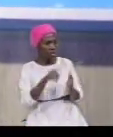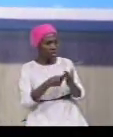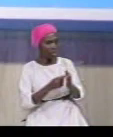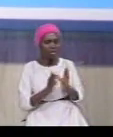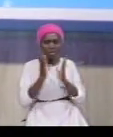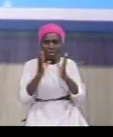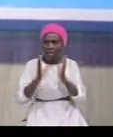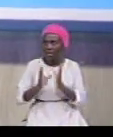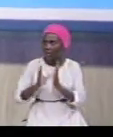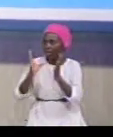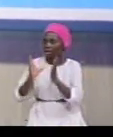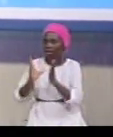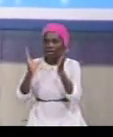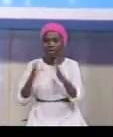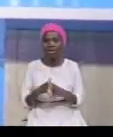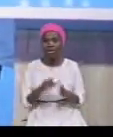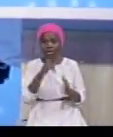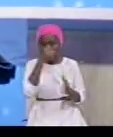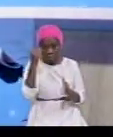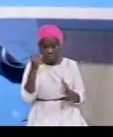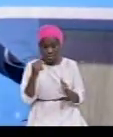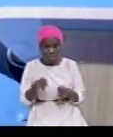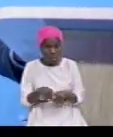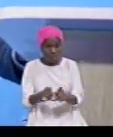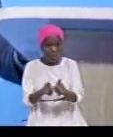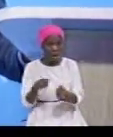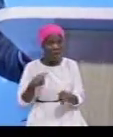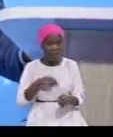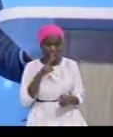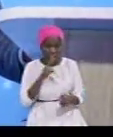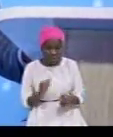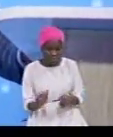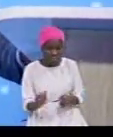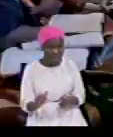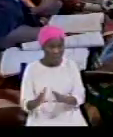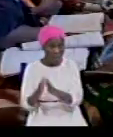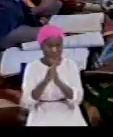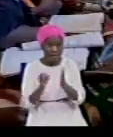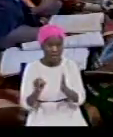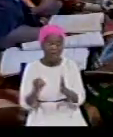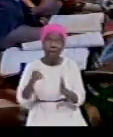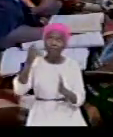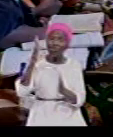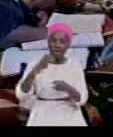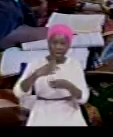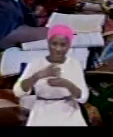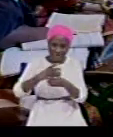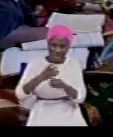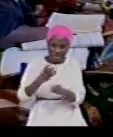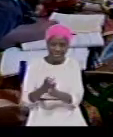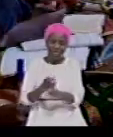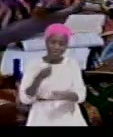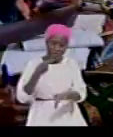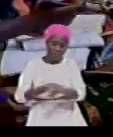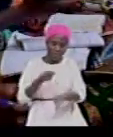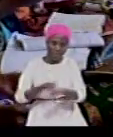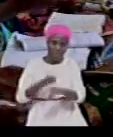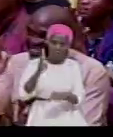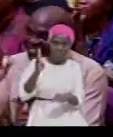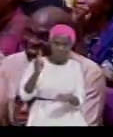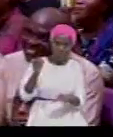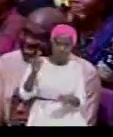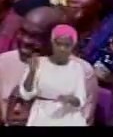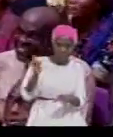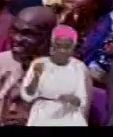shouting, because while we were still praying, God created bone into that leg. And